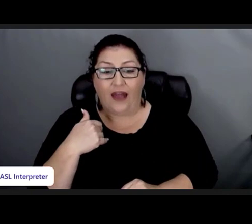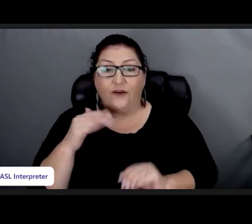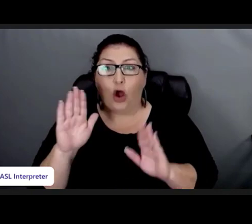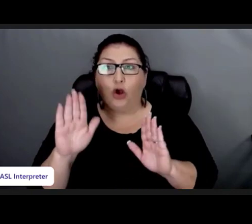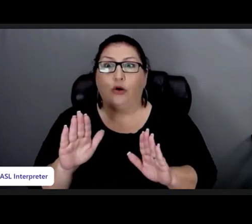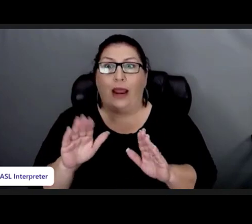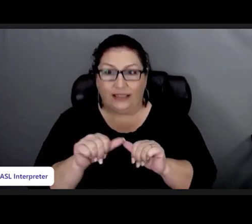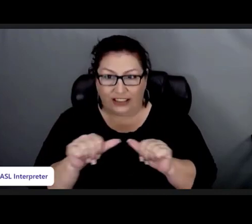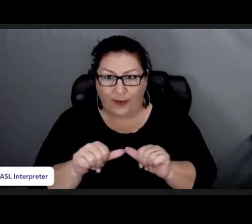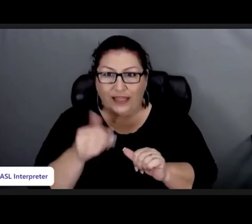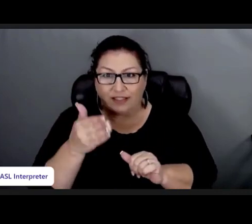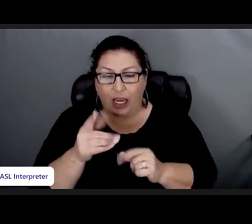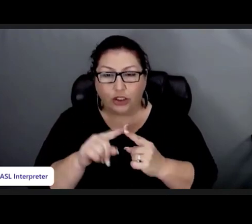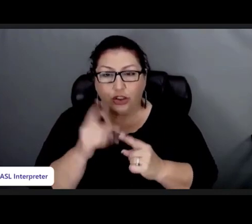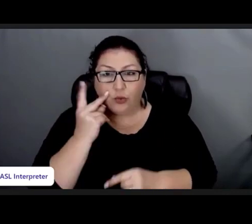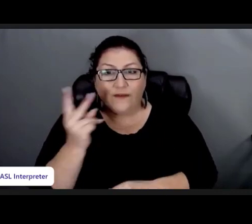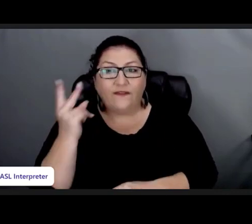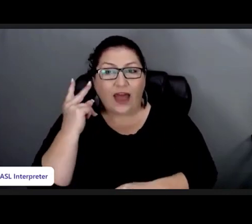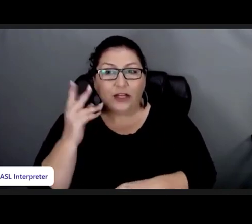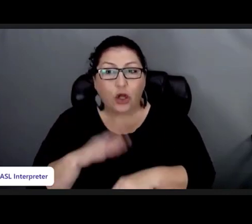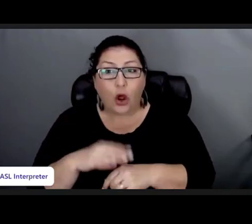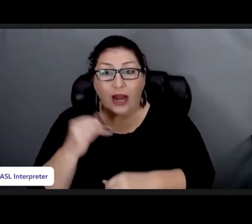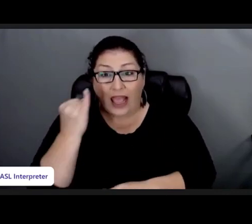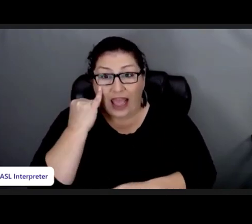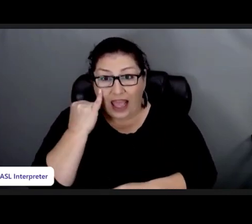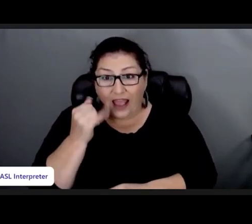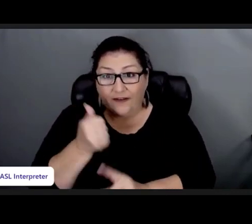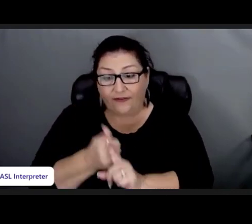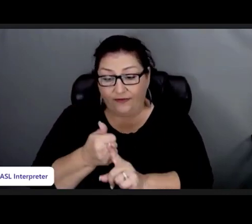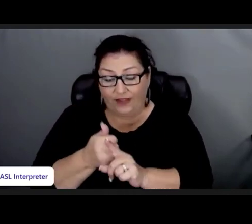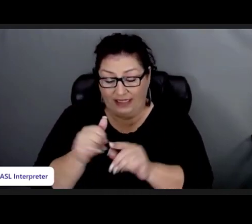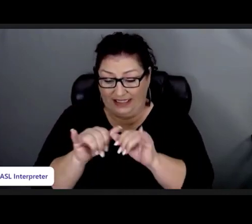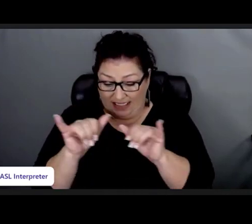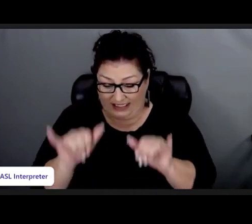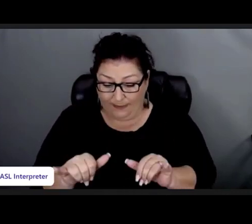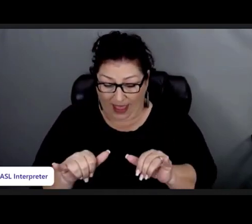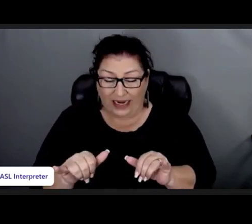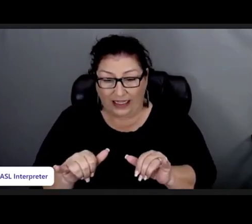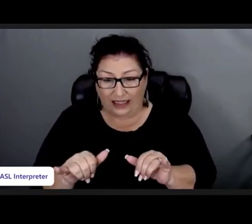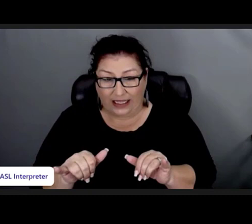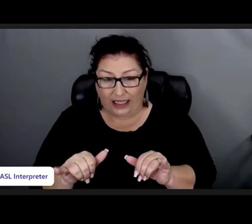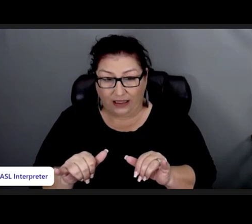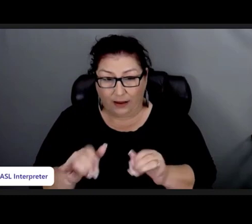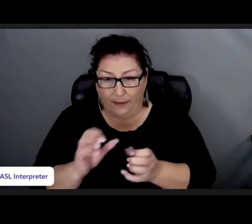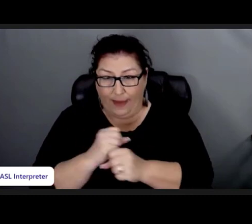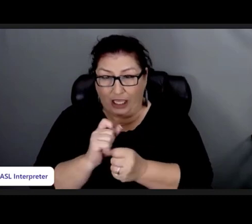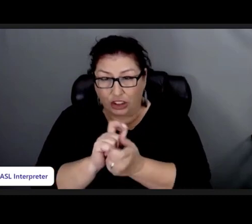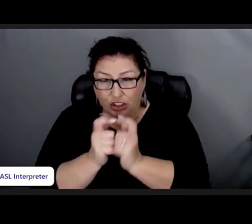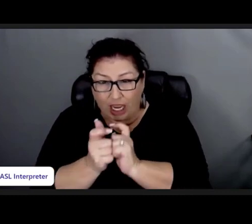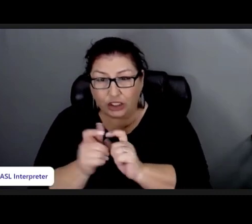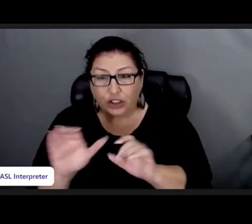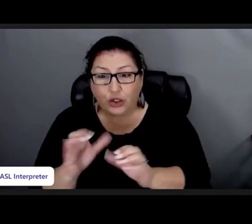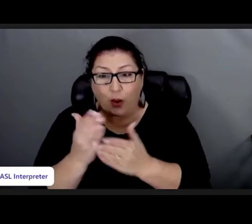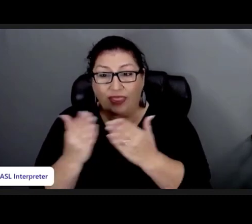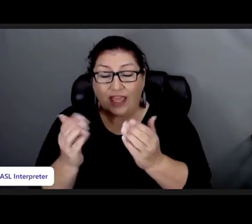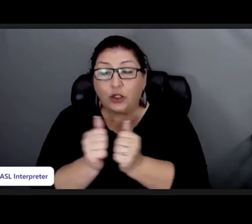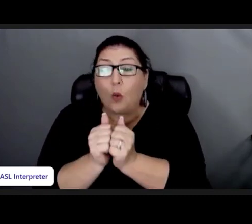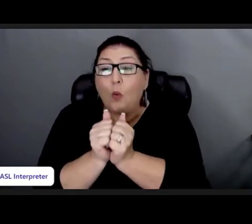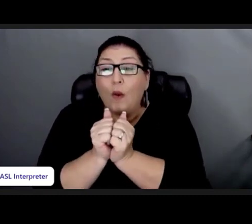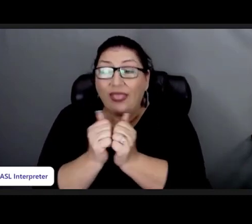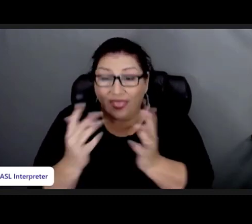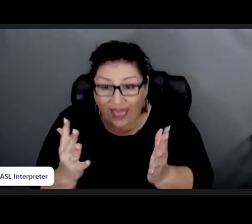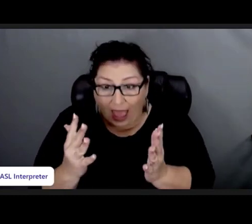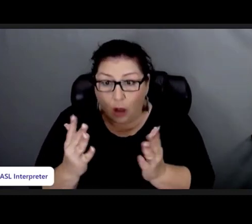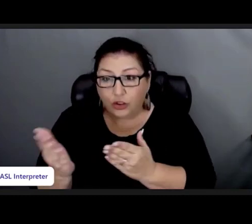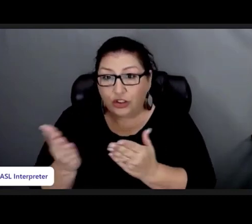that to reflect on if you are systematically making changes or doing things without